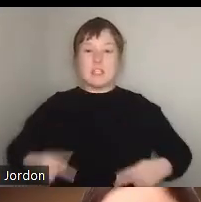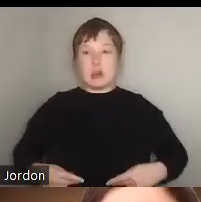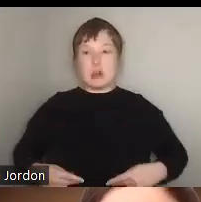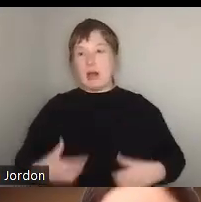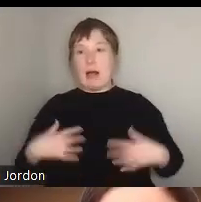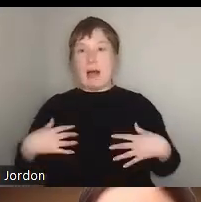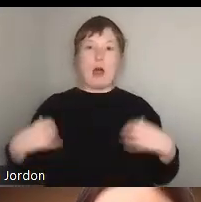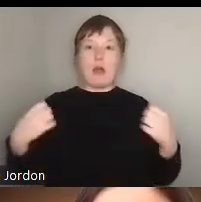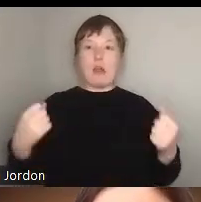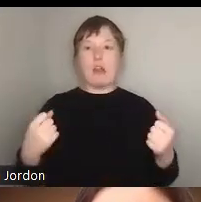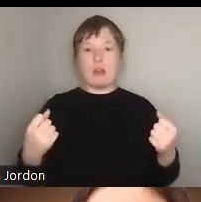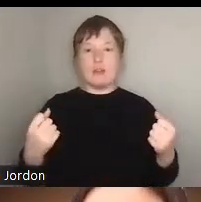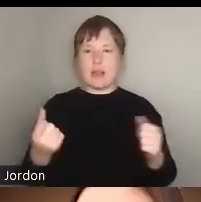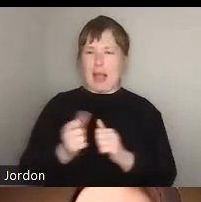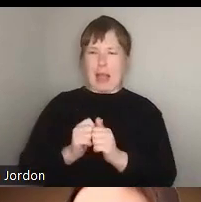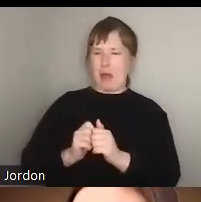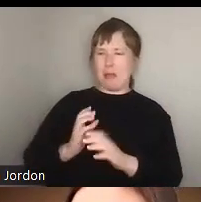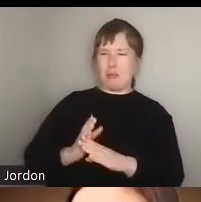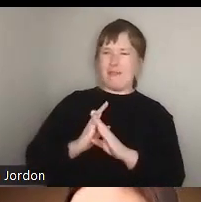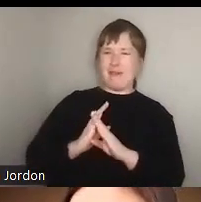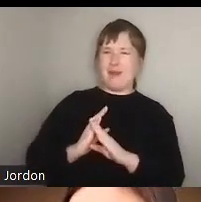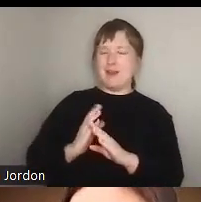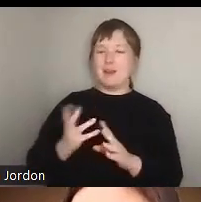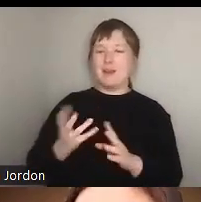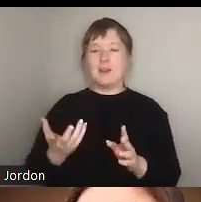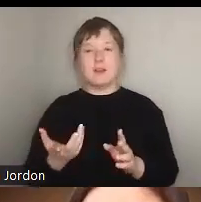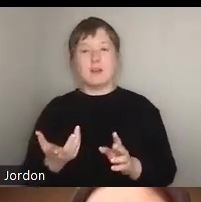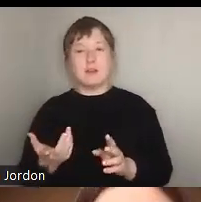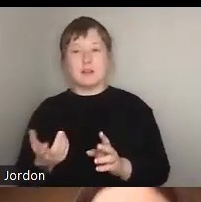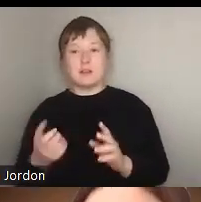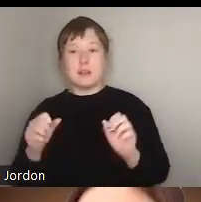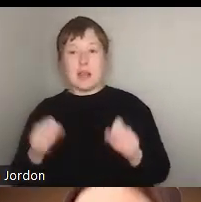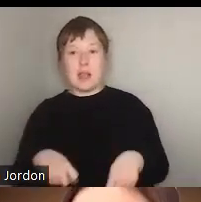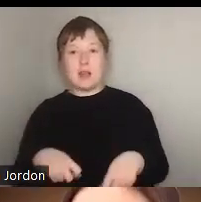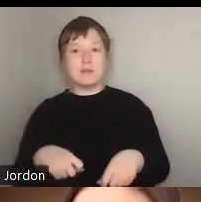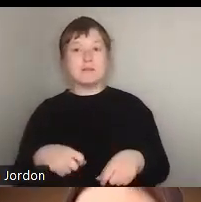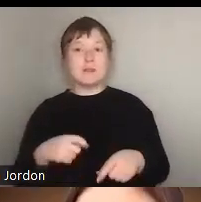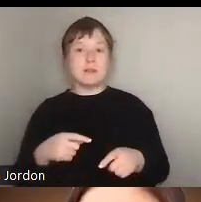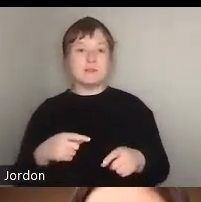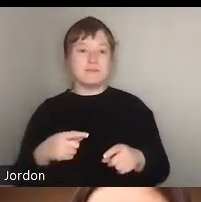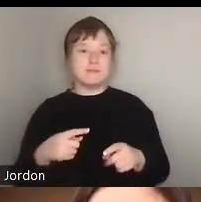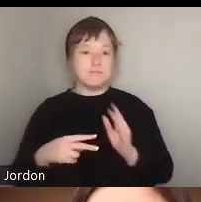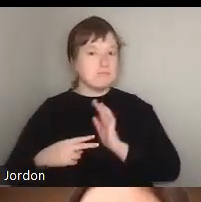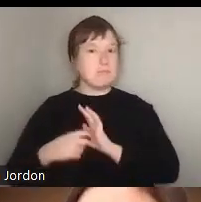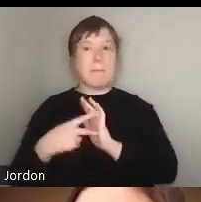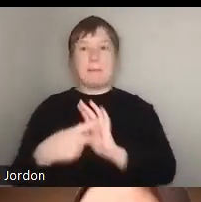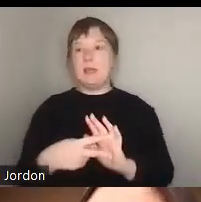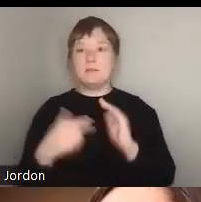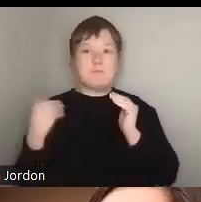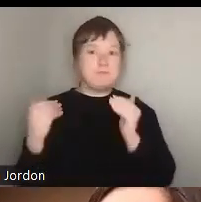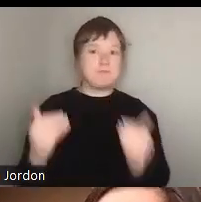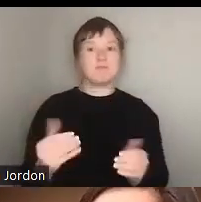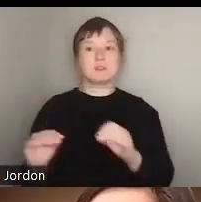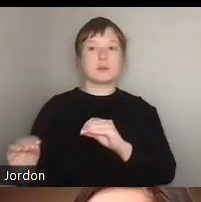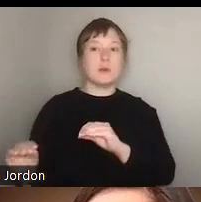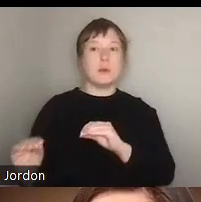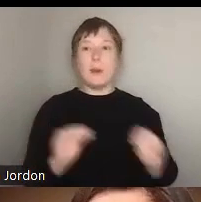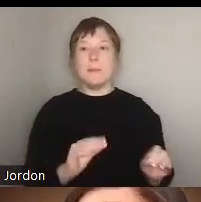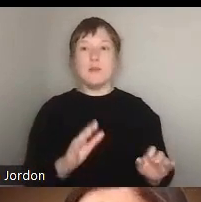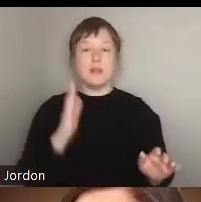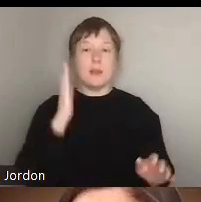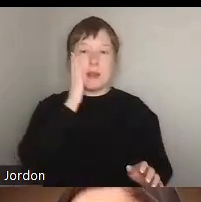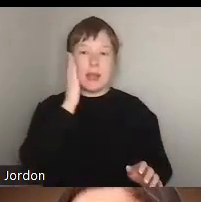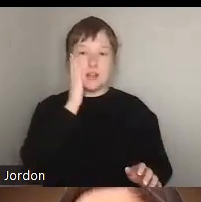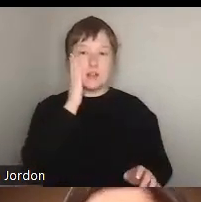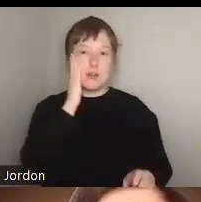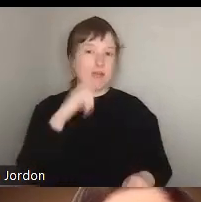you might be wondering, well, how is it that they're preventing them from eating or sleeping? It can be intentionally like moving the bed when somebody is trying to sleep so that they're